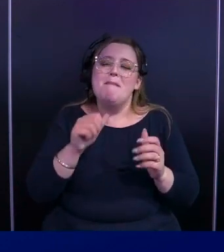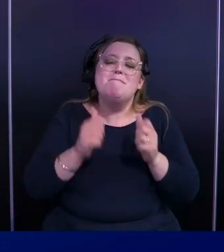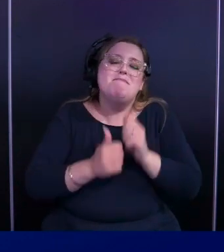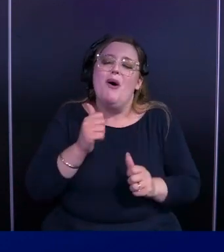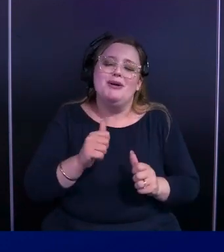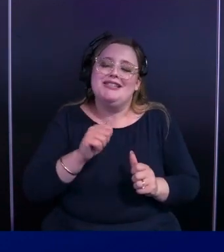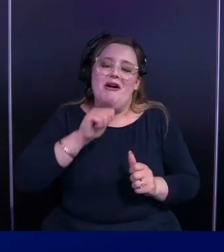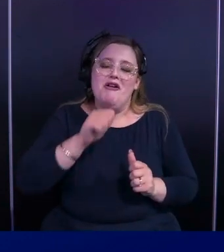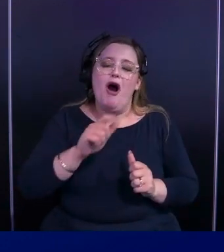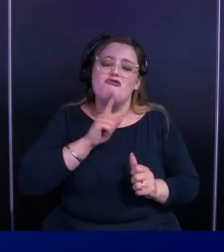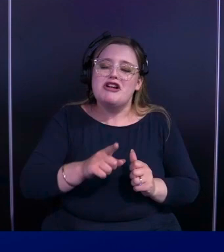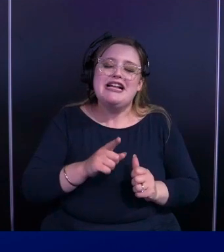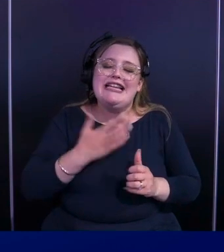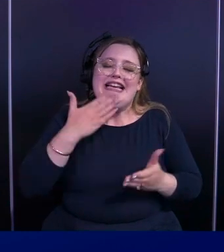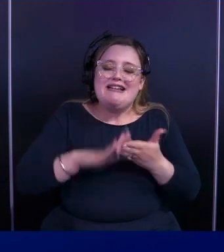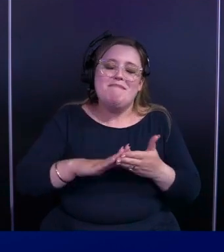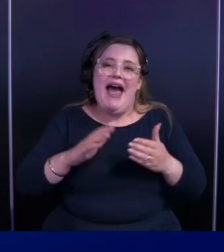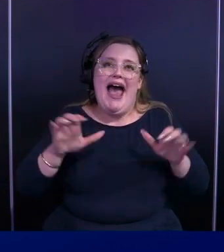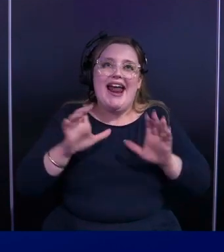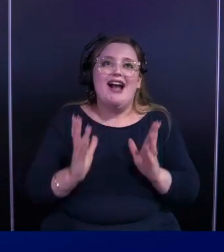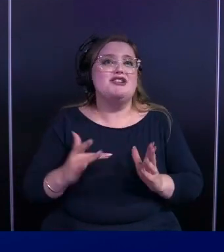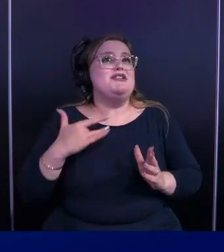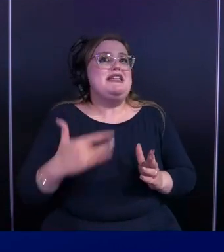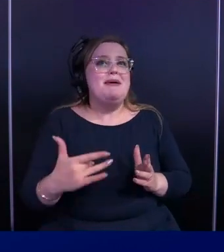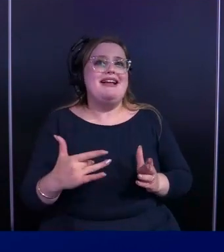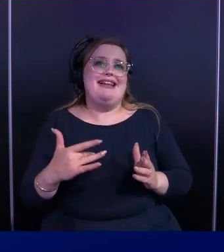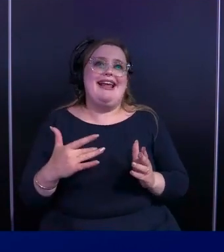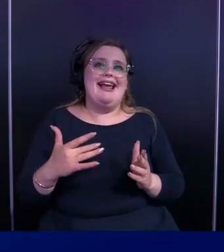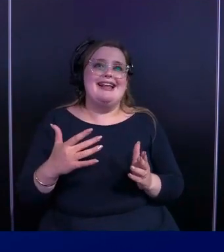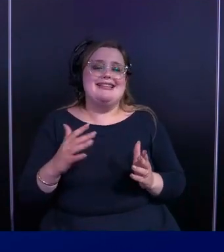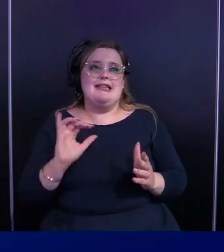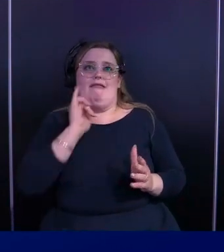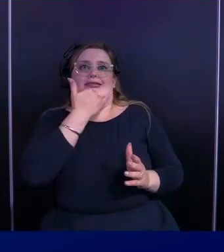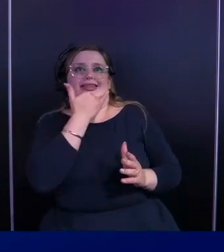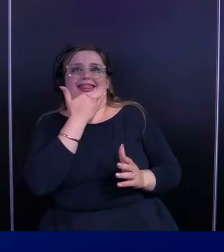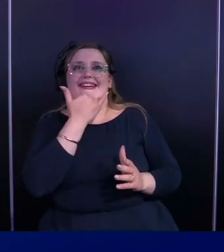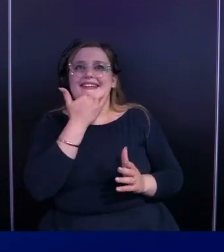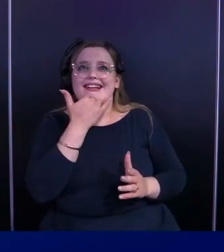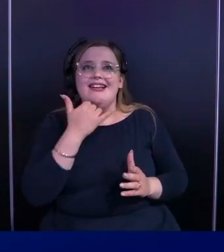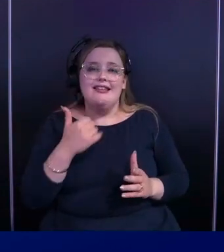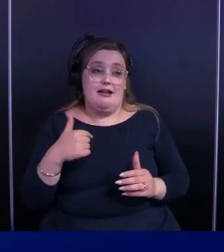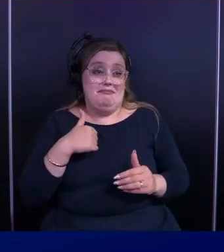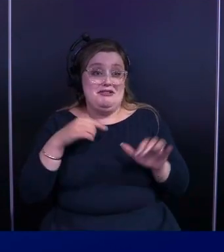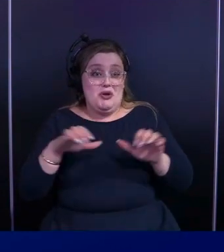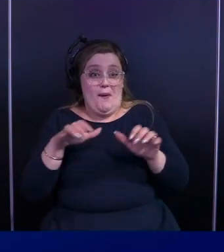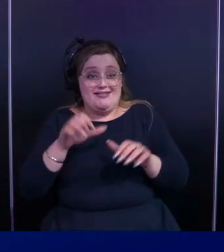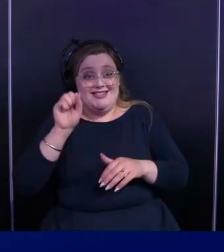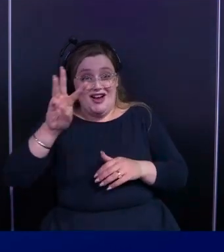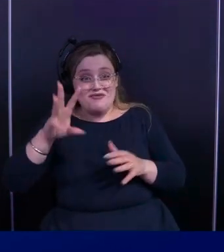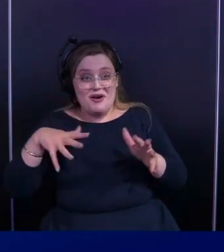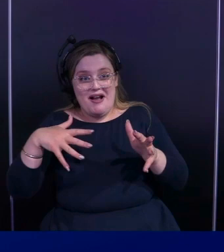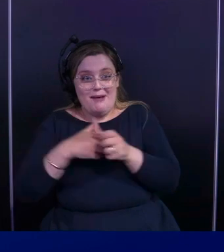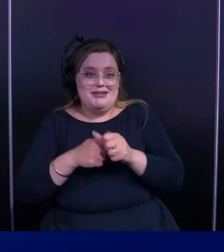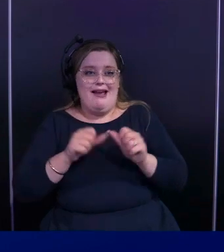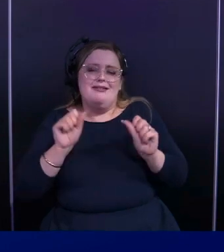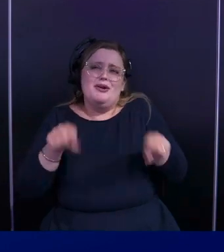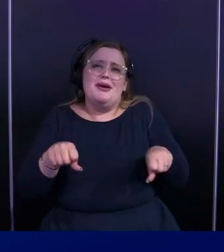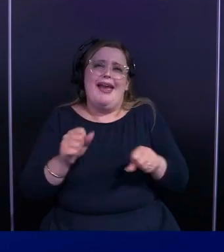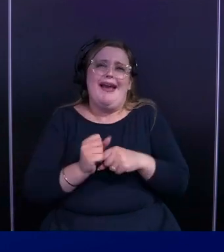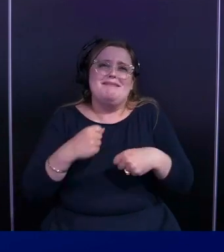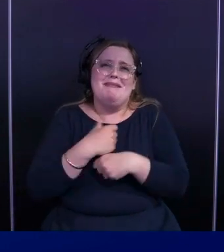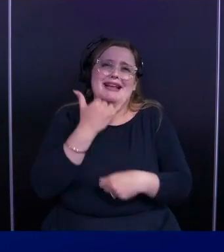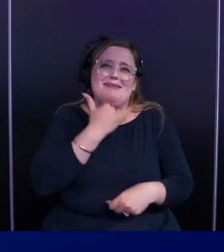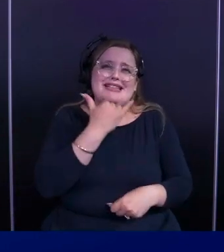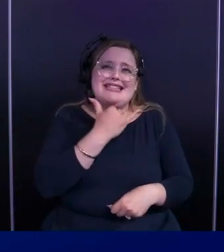frankly. Everybody's done an update, especially when I was doing software code, right? You can make a mistake. So I think one of the other things maybe we should